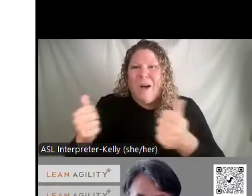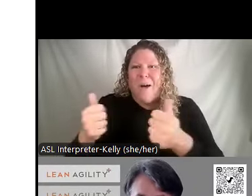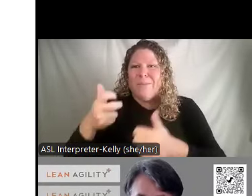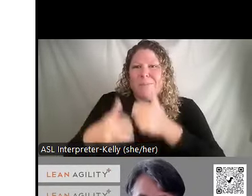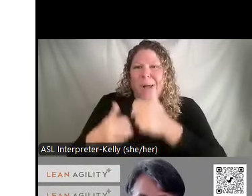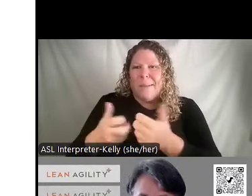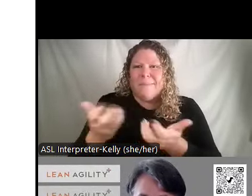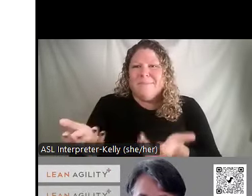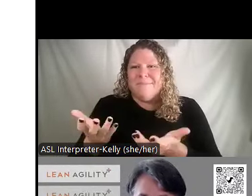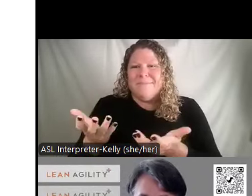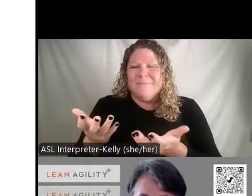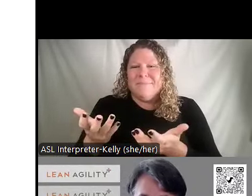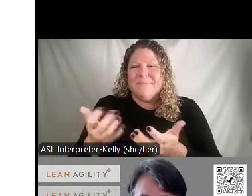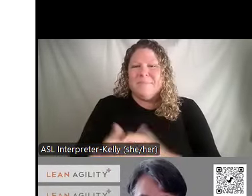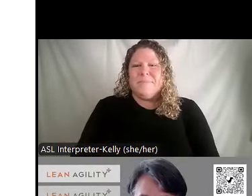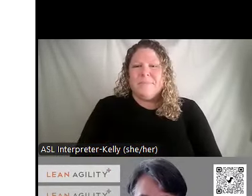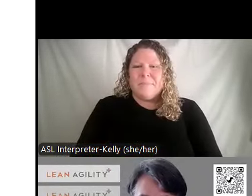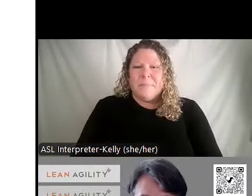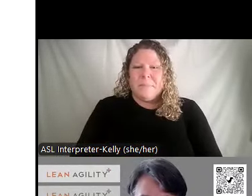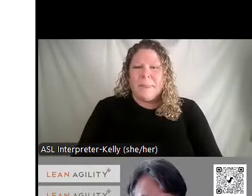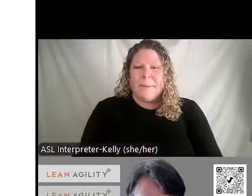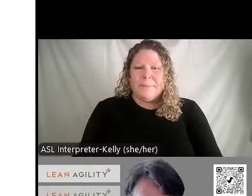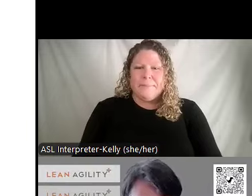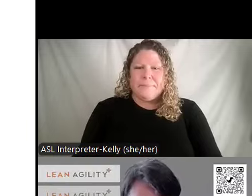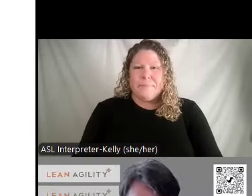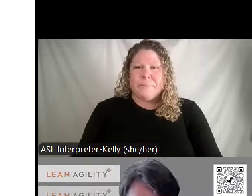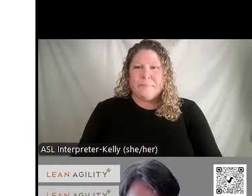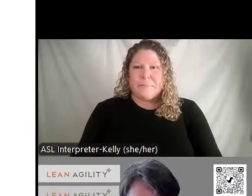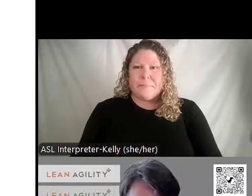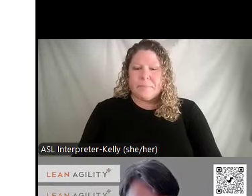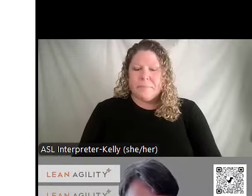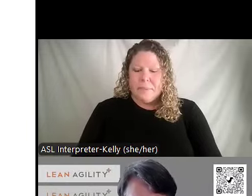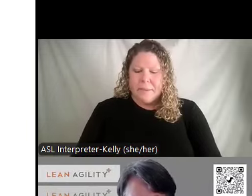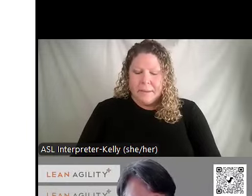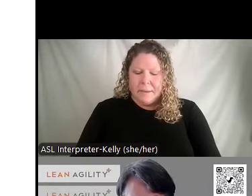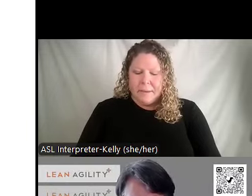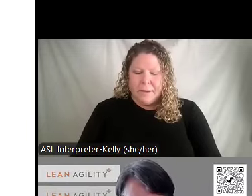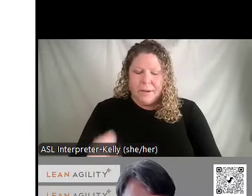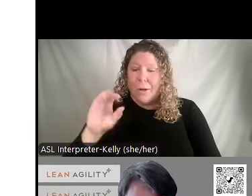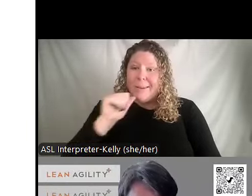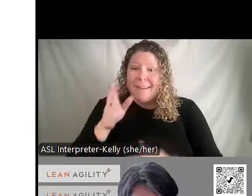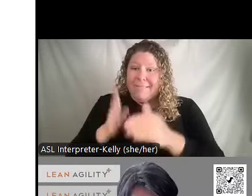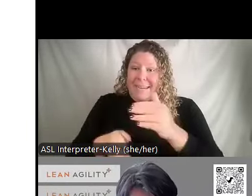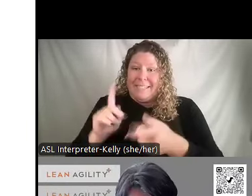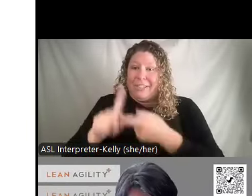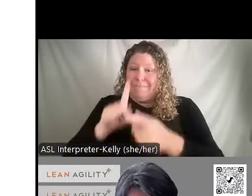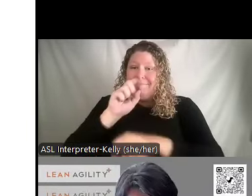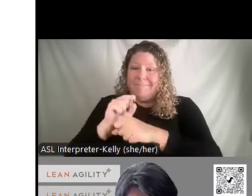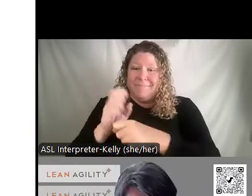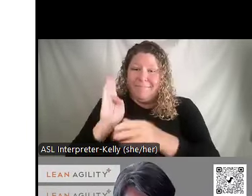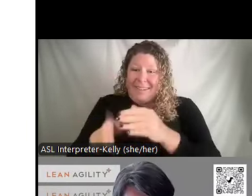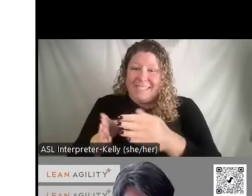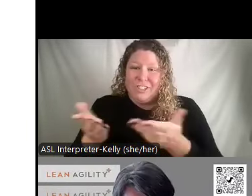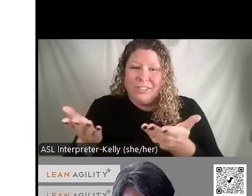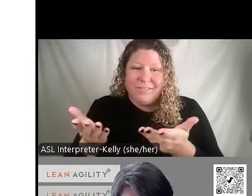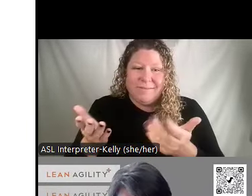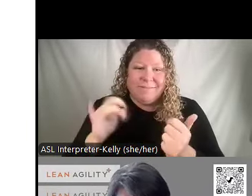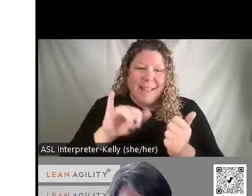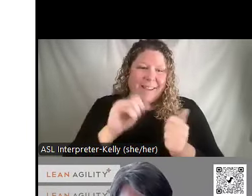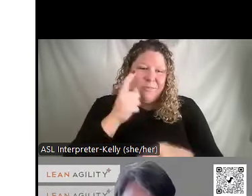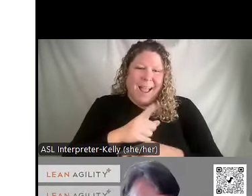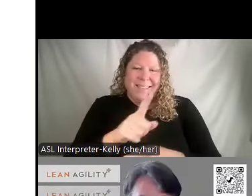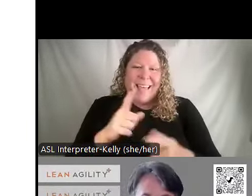integrated it into the way that the work is done. So it ain't over till it's over, like that Bears game on the weekend. Precisely.